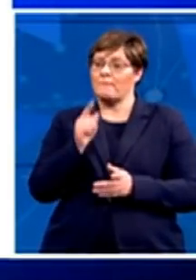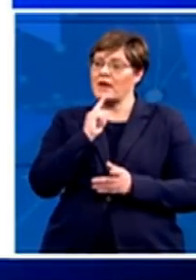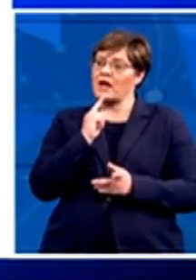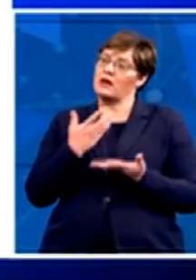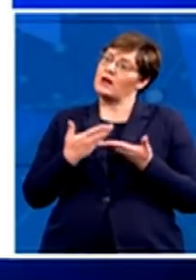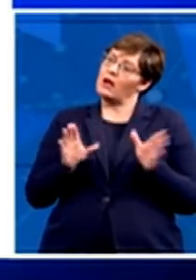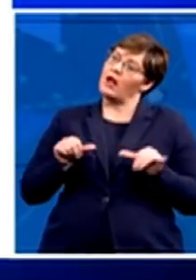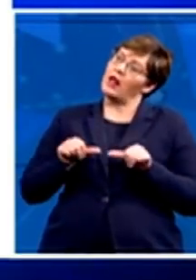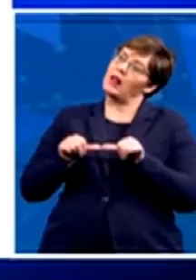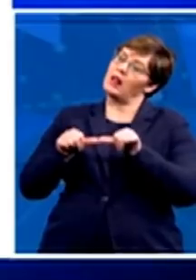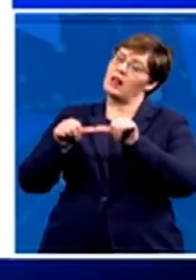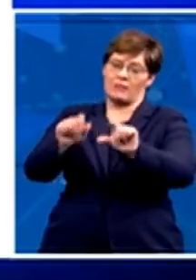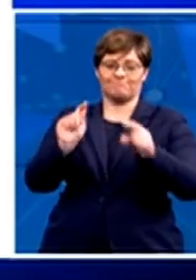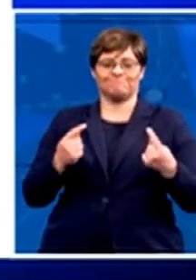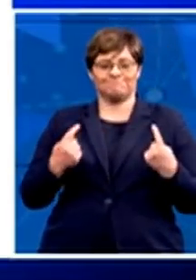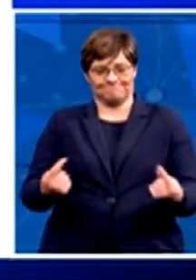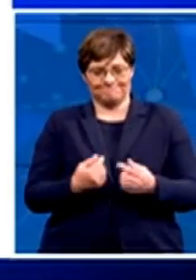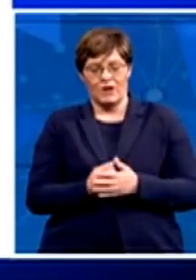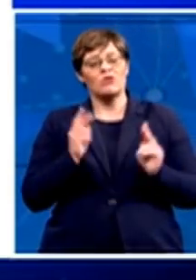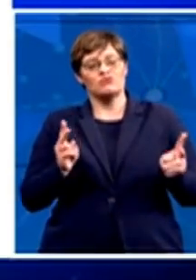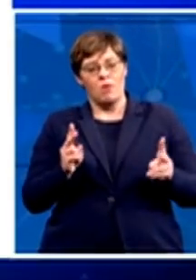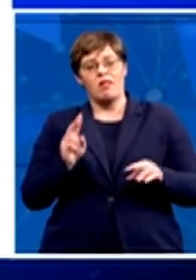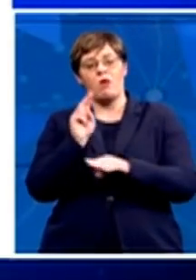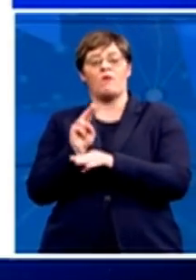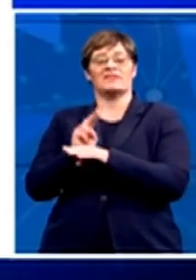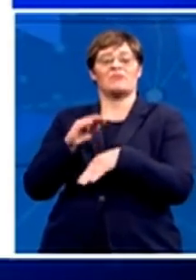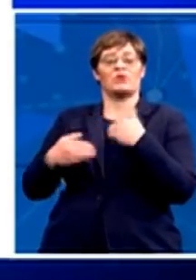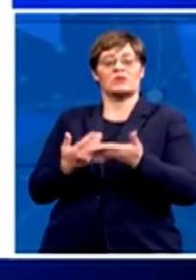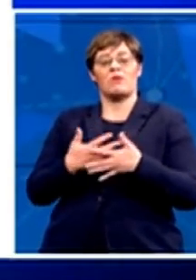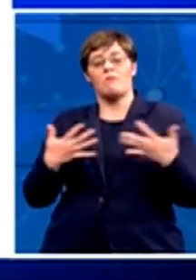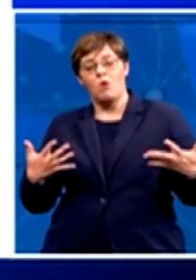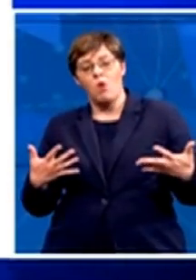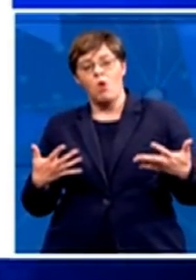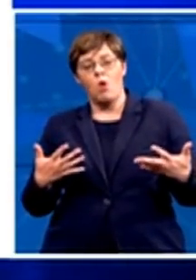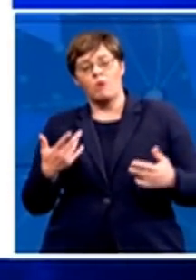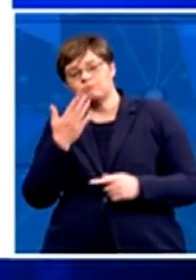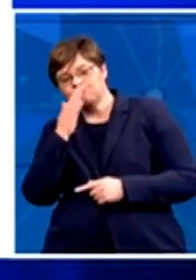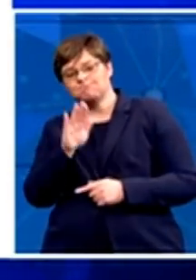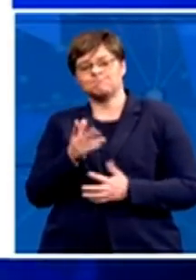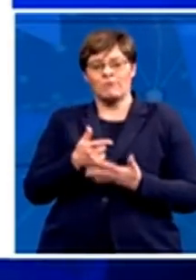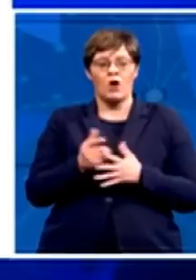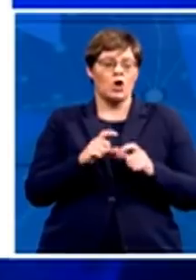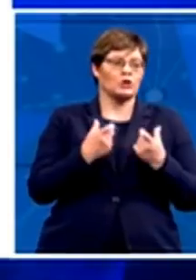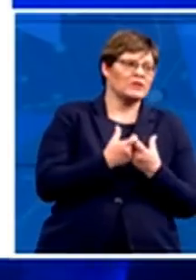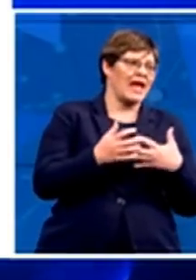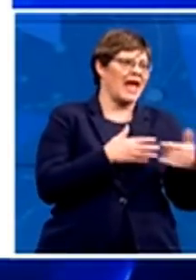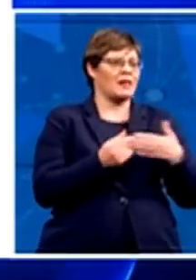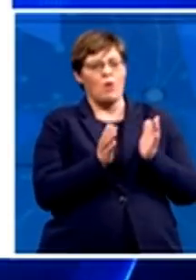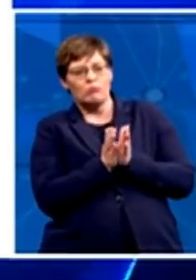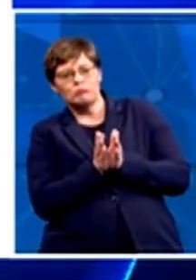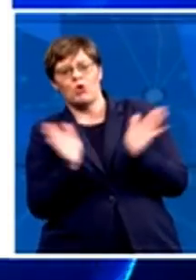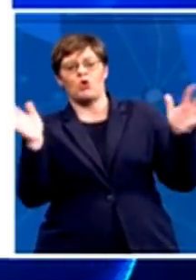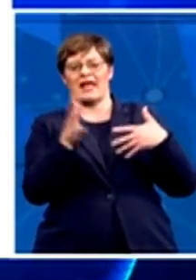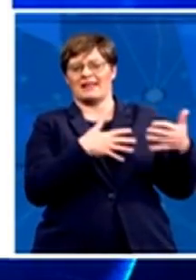oversight processes, we take a more organic approach. So a committee will deal with issues broadly, and then it may zone in on particular aspects